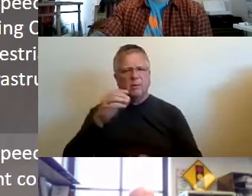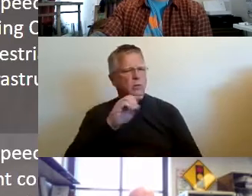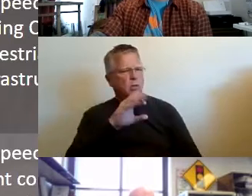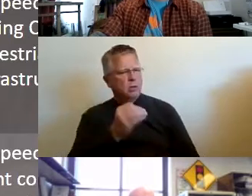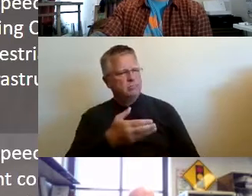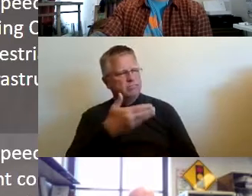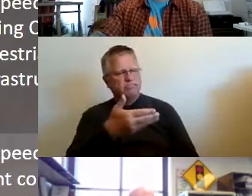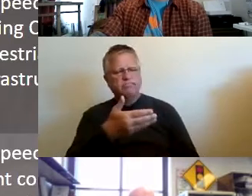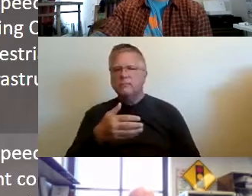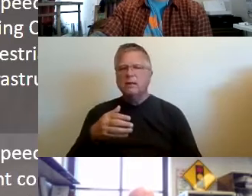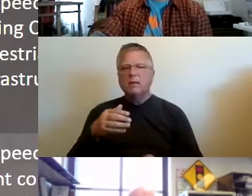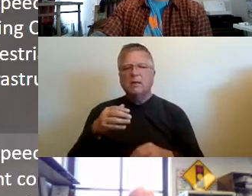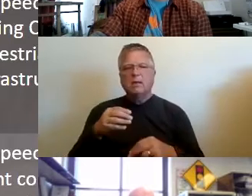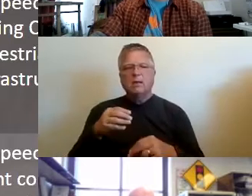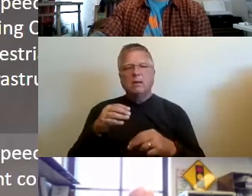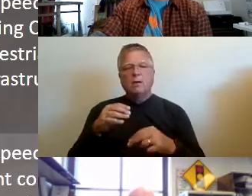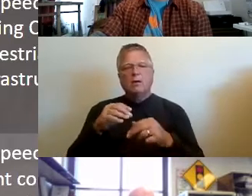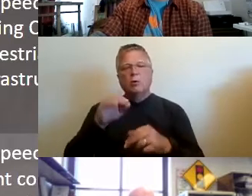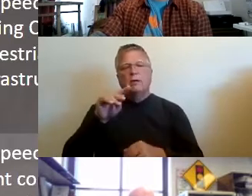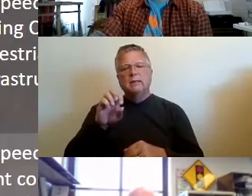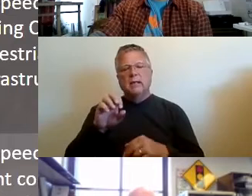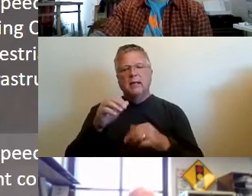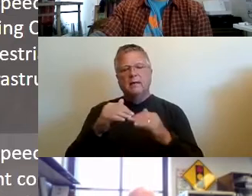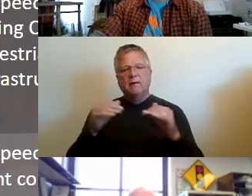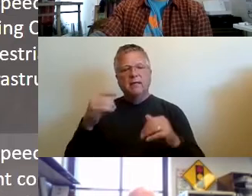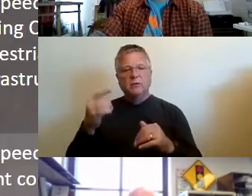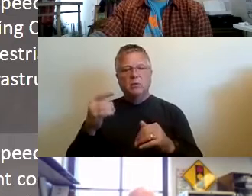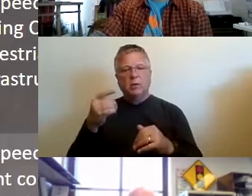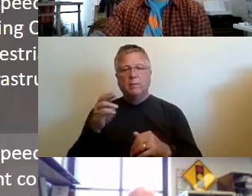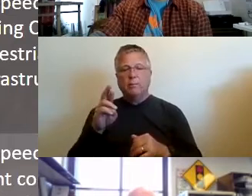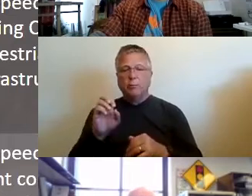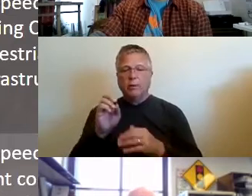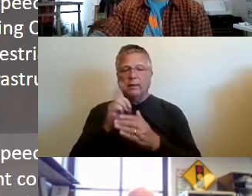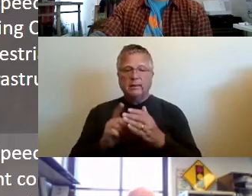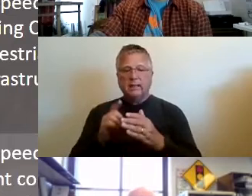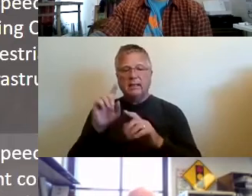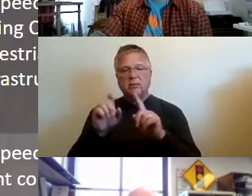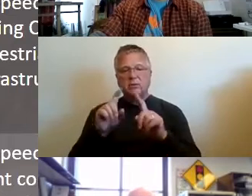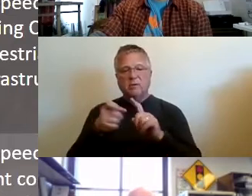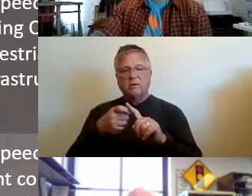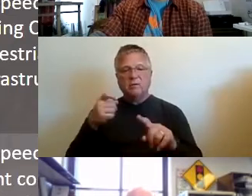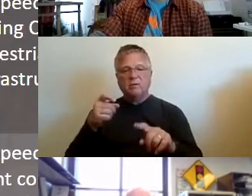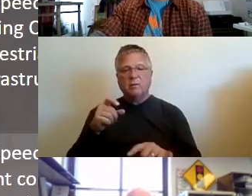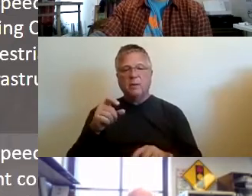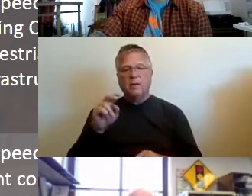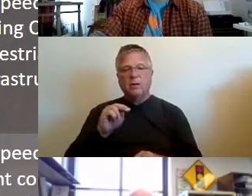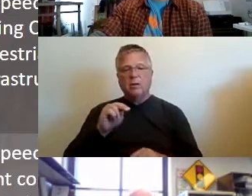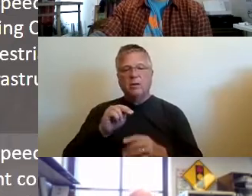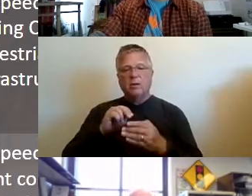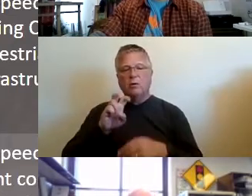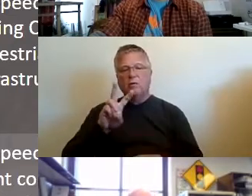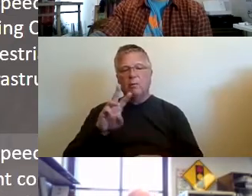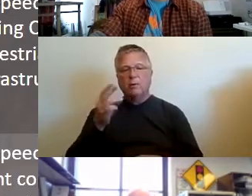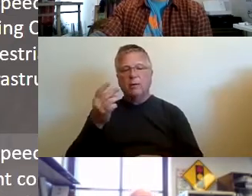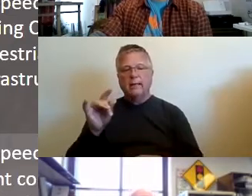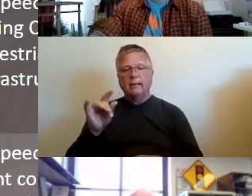So the Northside Phase 1 pre-design survey, the survey timeline was from November 18th to January